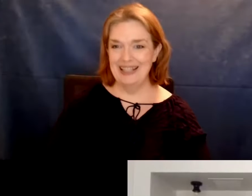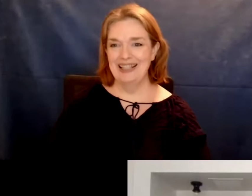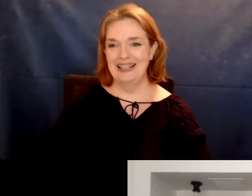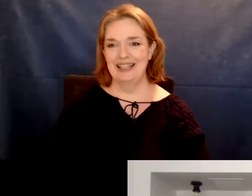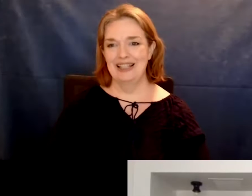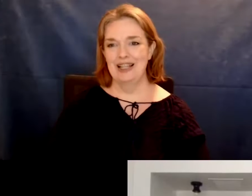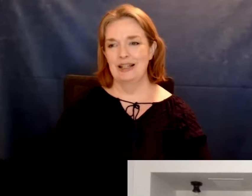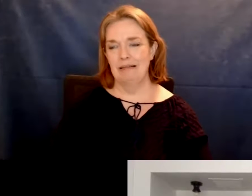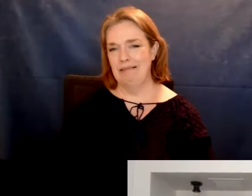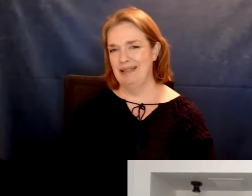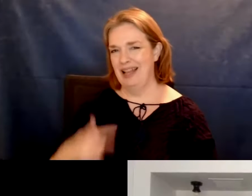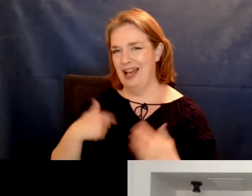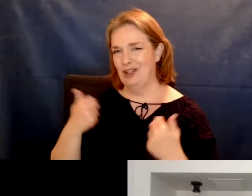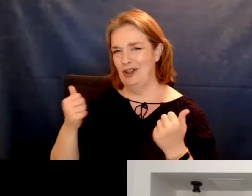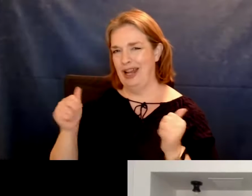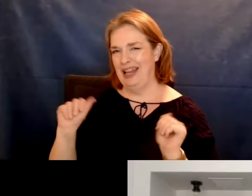I'll try. I'll